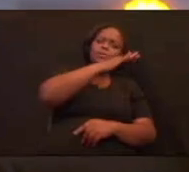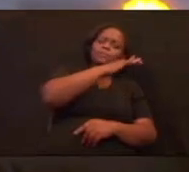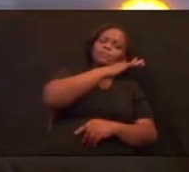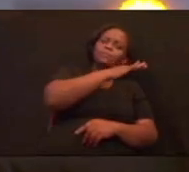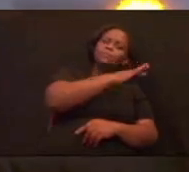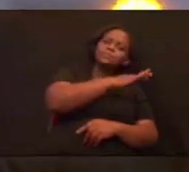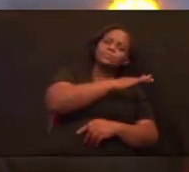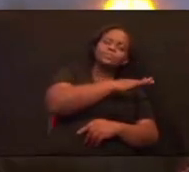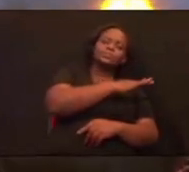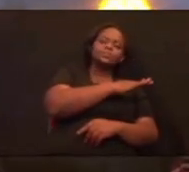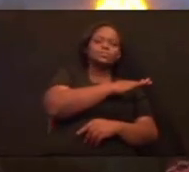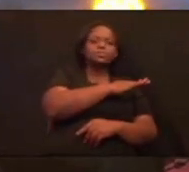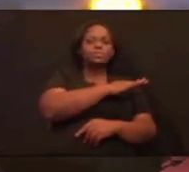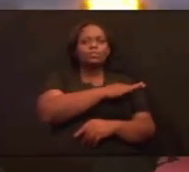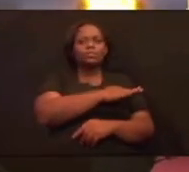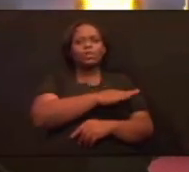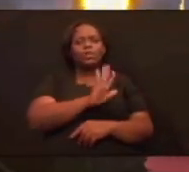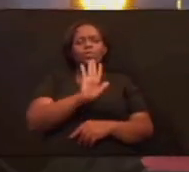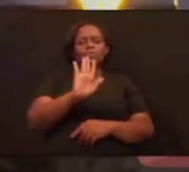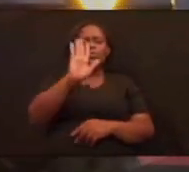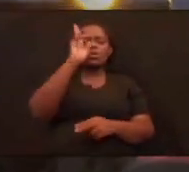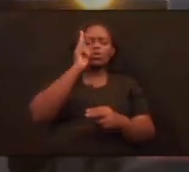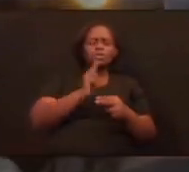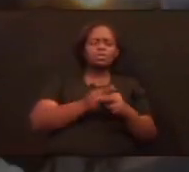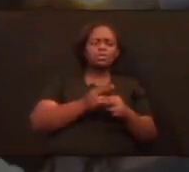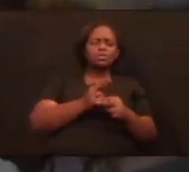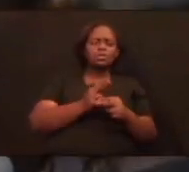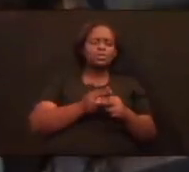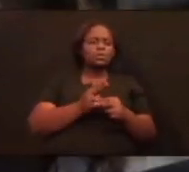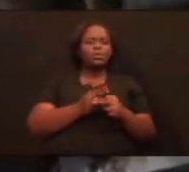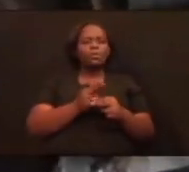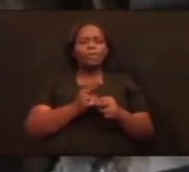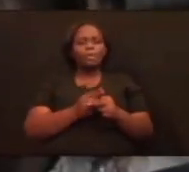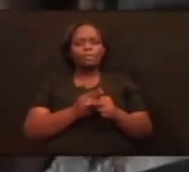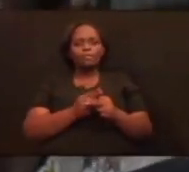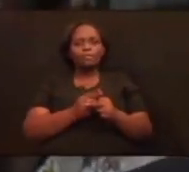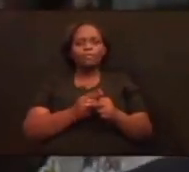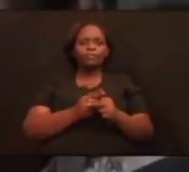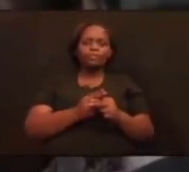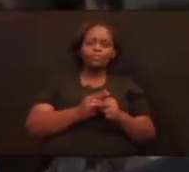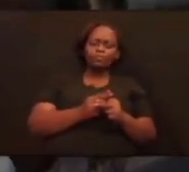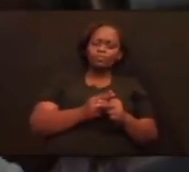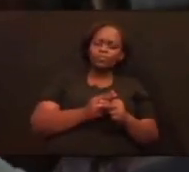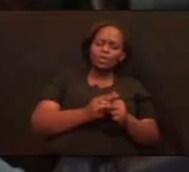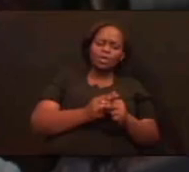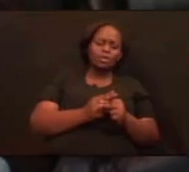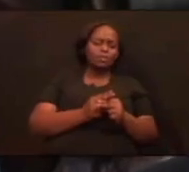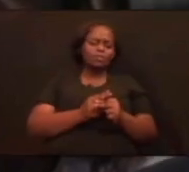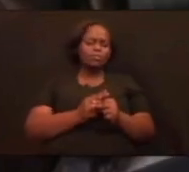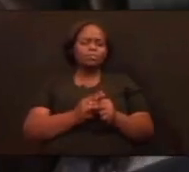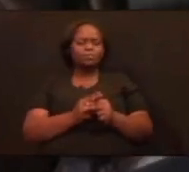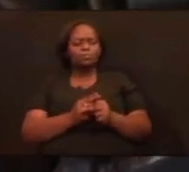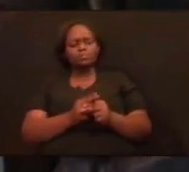same, your name is to be hallowed,